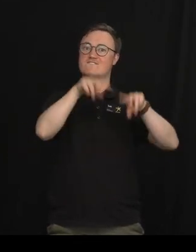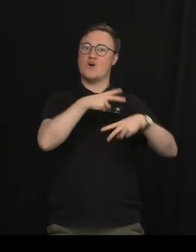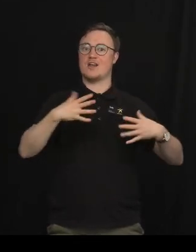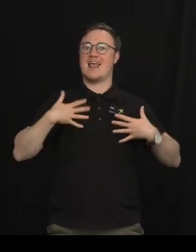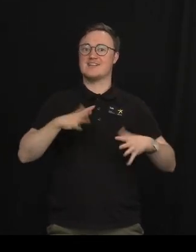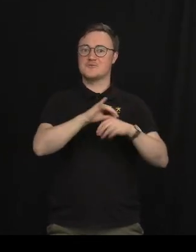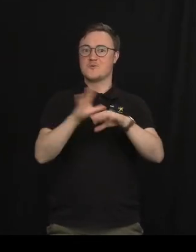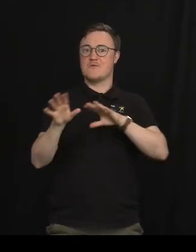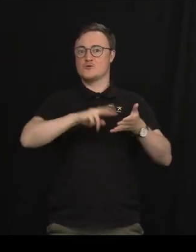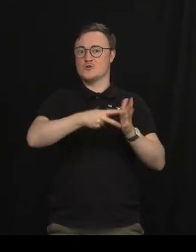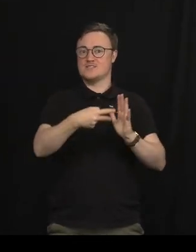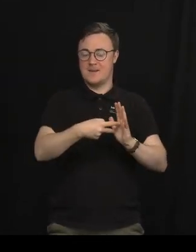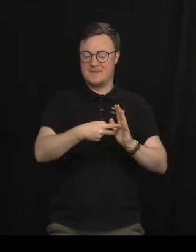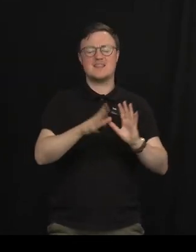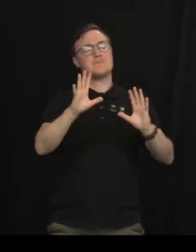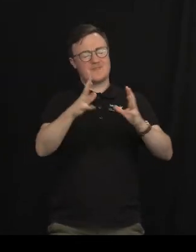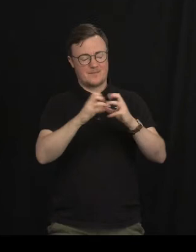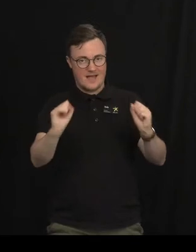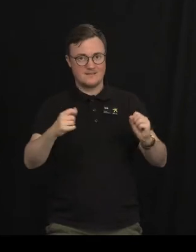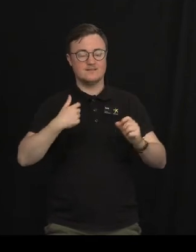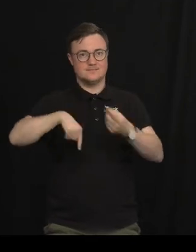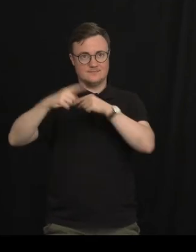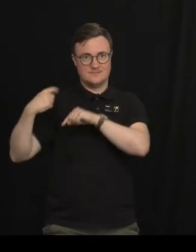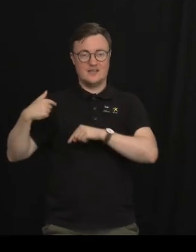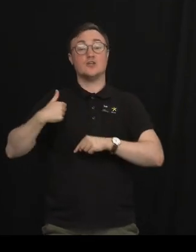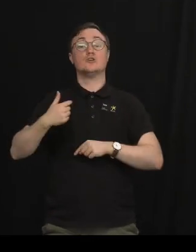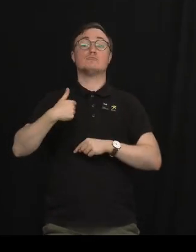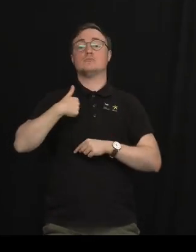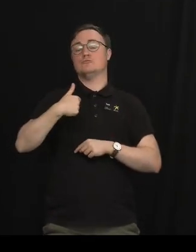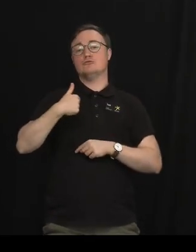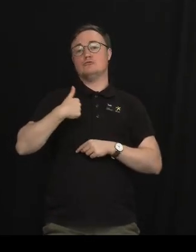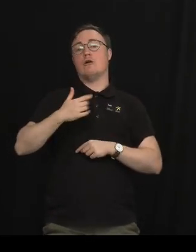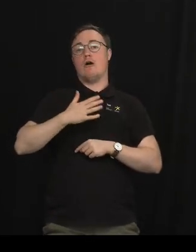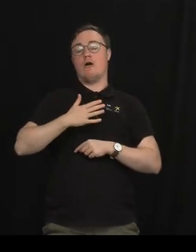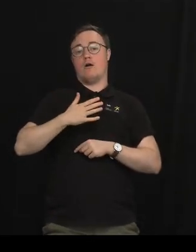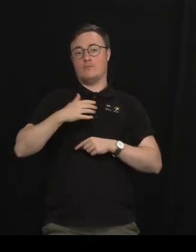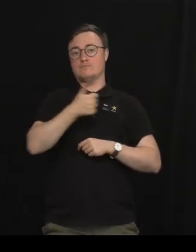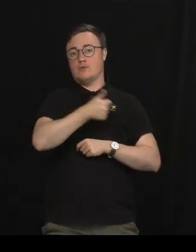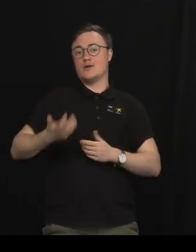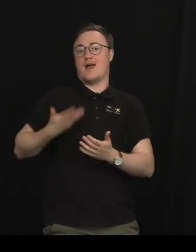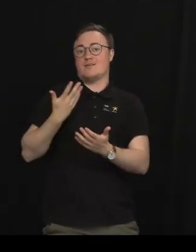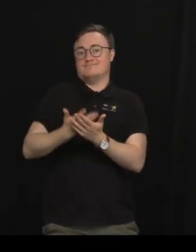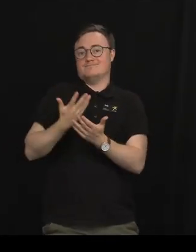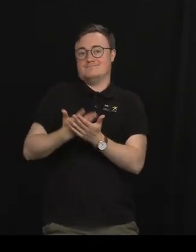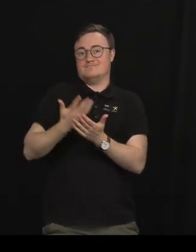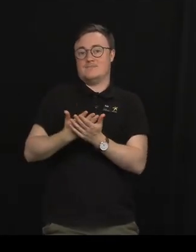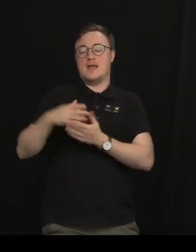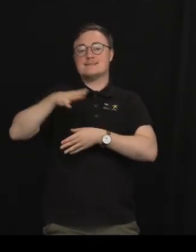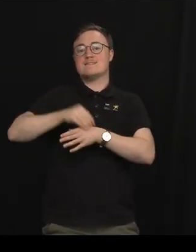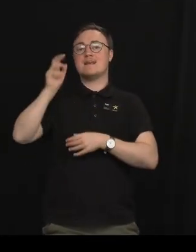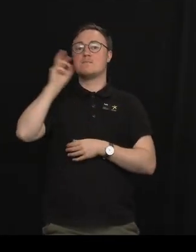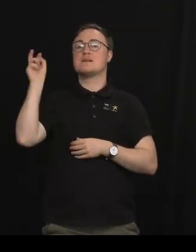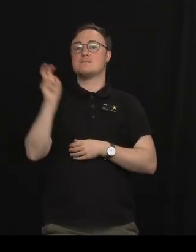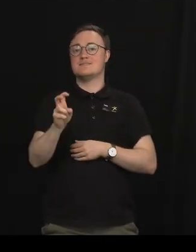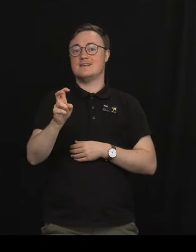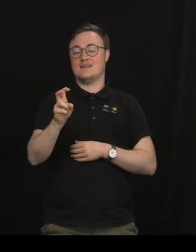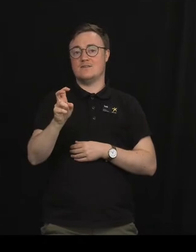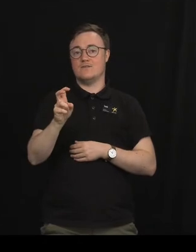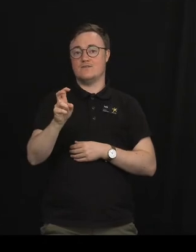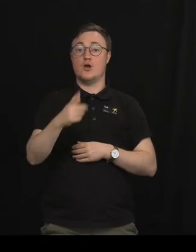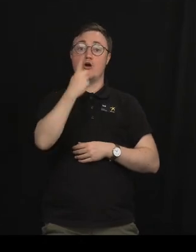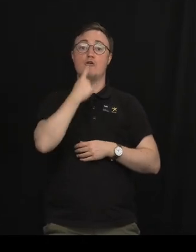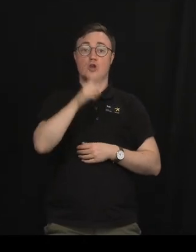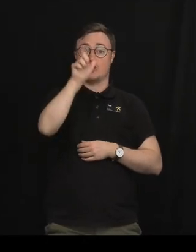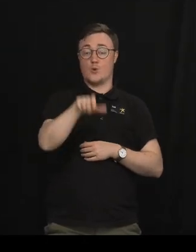start and I will answer not from the Swedish Red Cross perspective, of course, but from the Red Cross, Red Crescent movement throughout the world, which means that